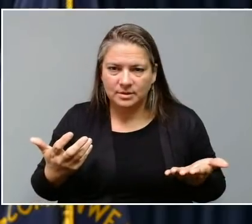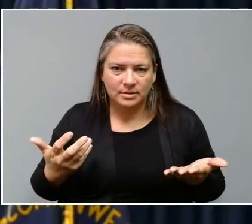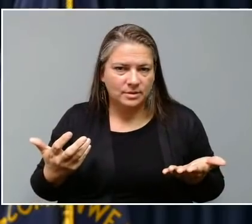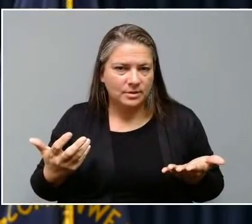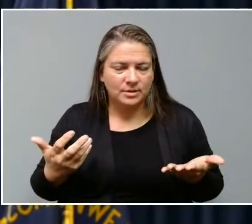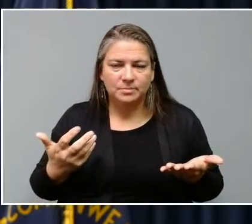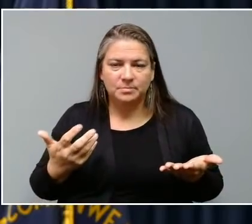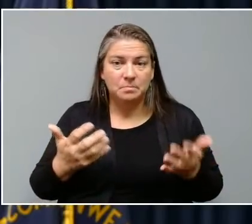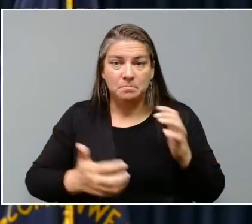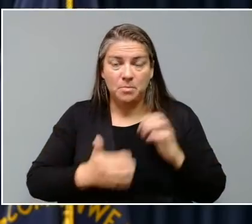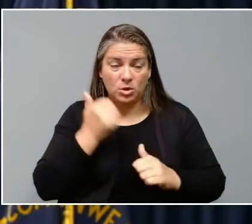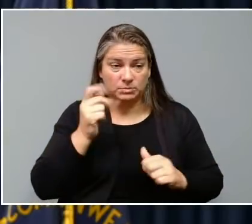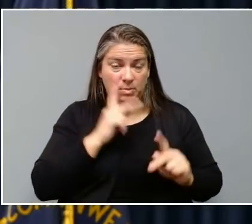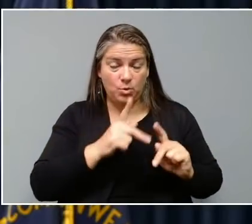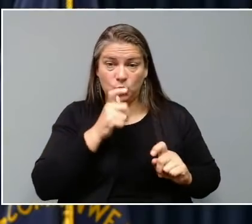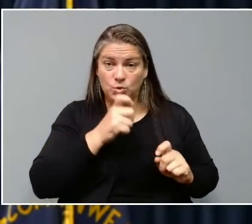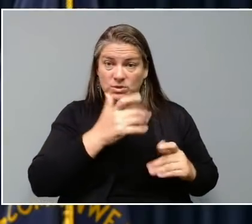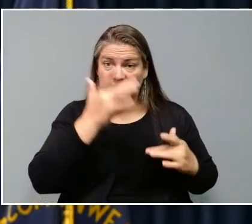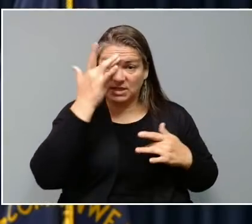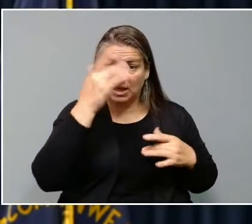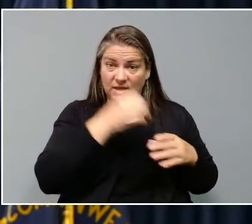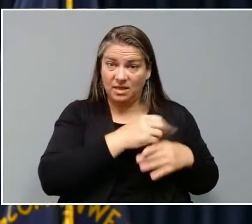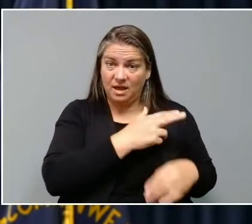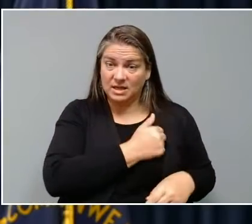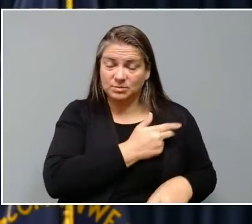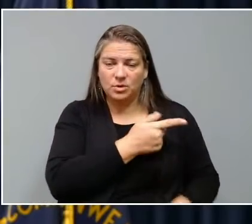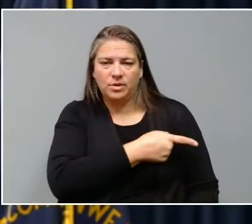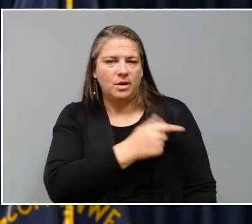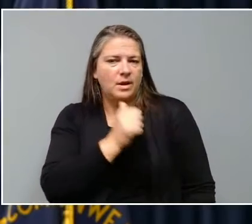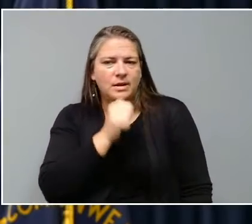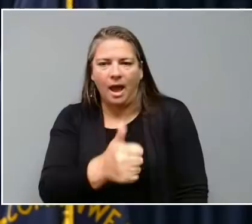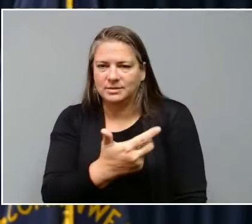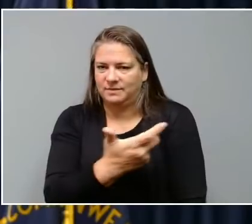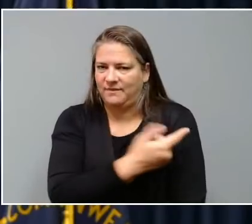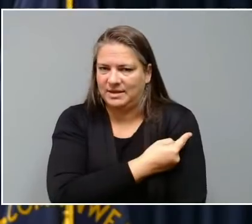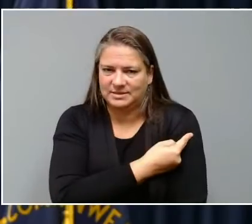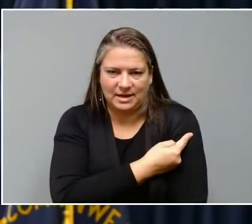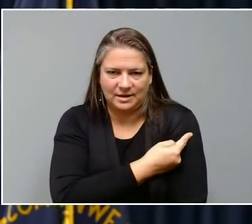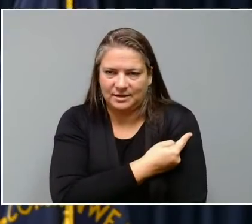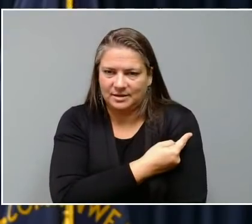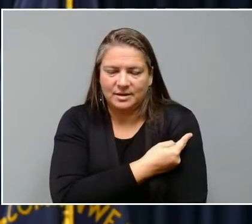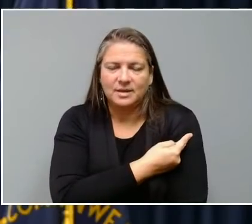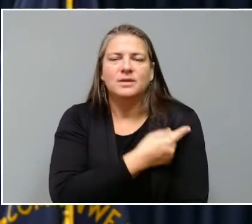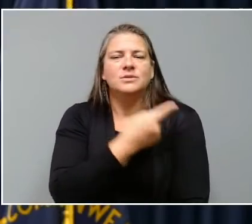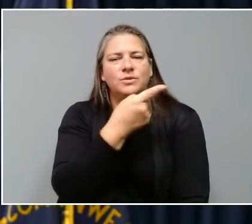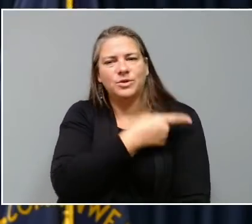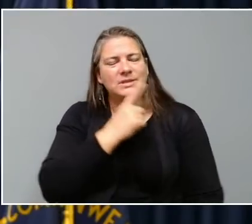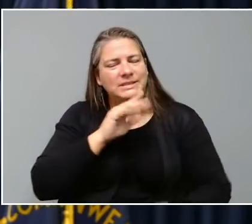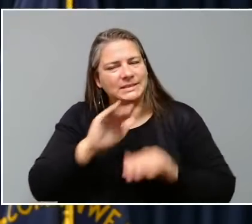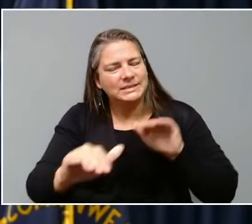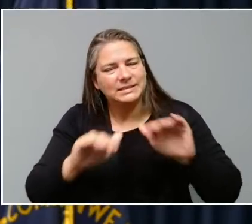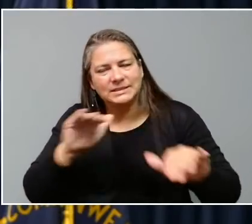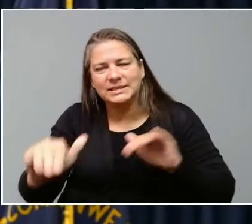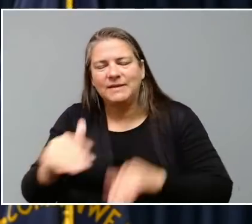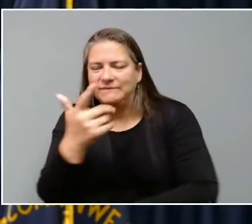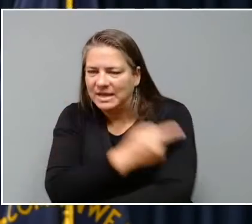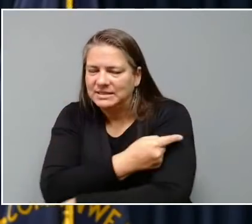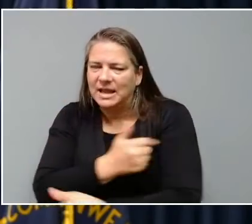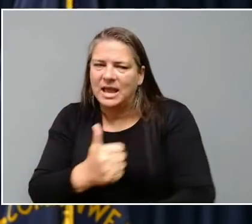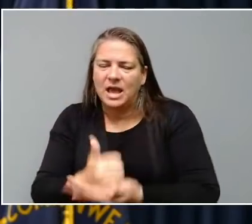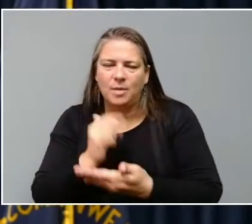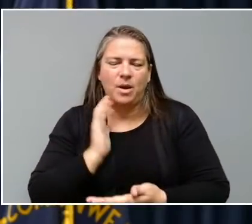unvaccinated, and begging people to get vaccinated, to help them out and to protect their community. As we